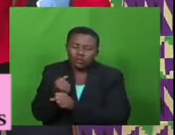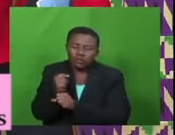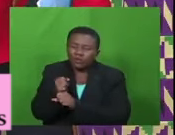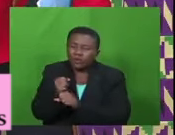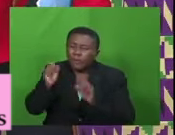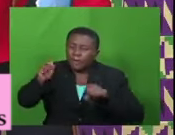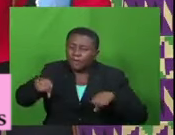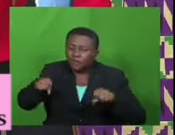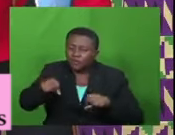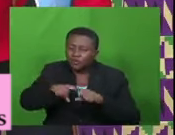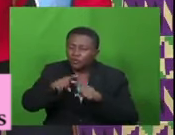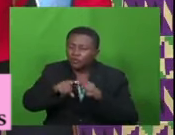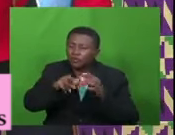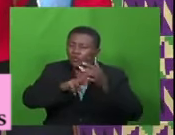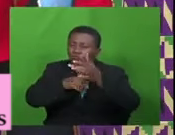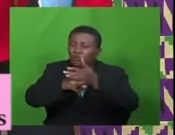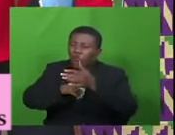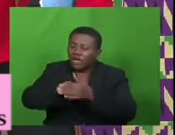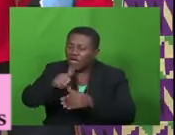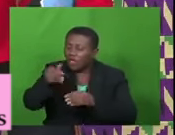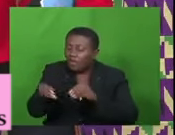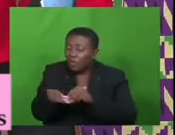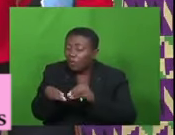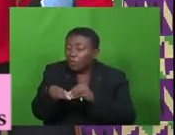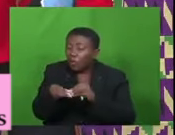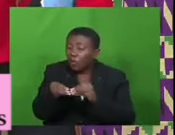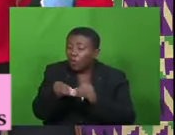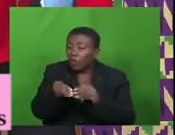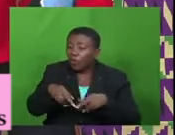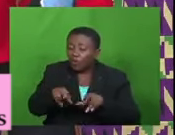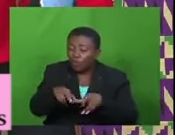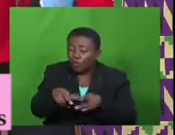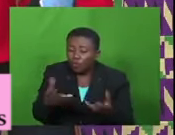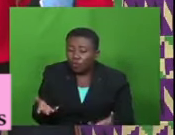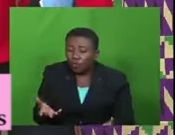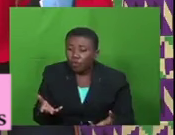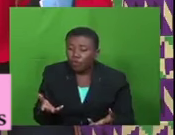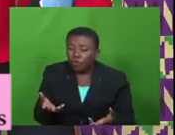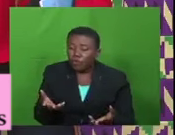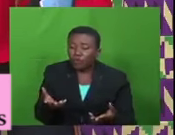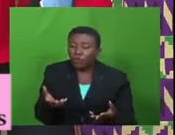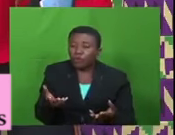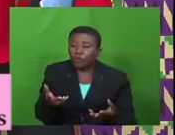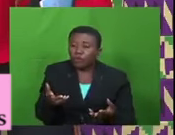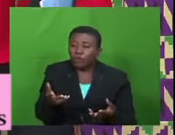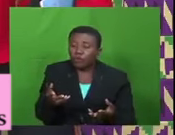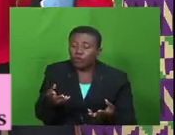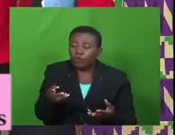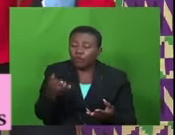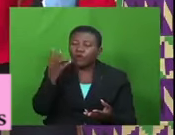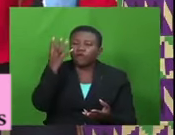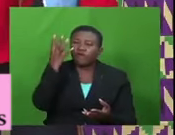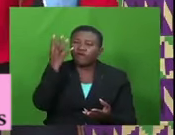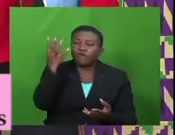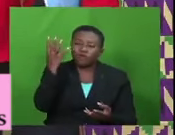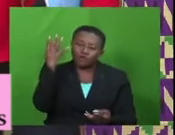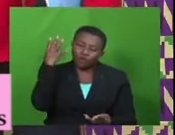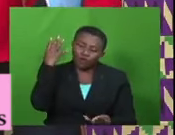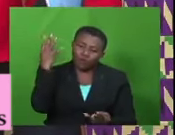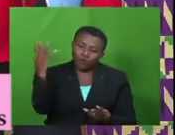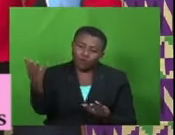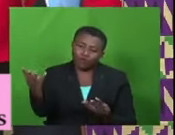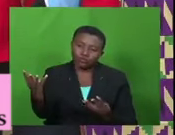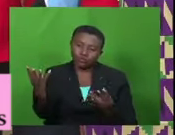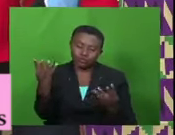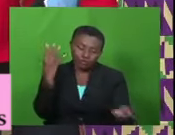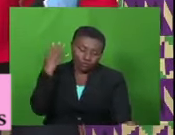to construct many other roads and interchanges, including the long-awaited four-tier Swami